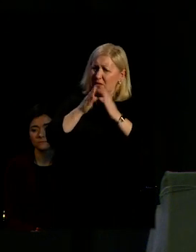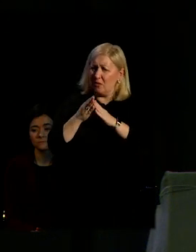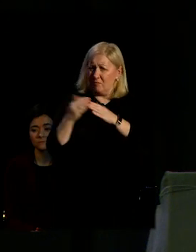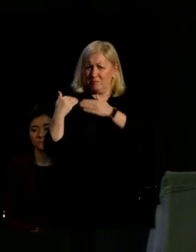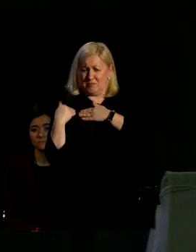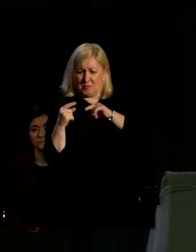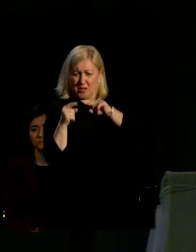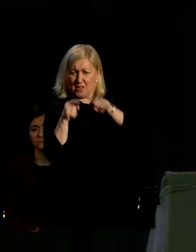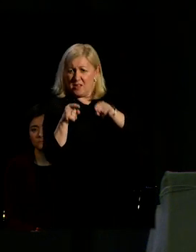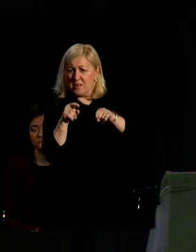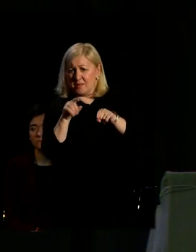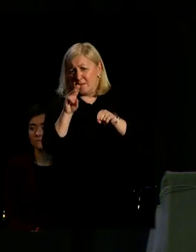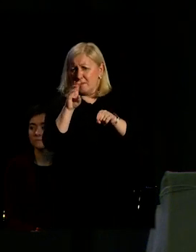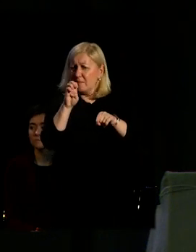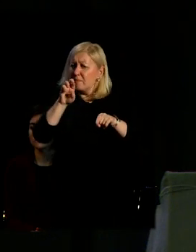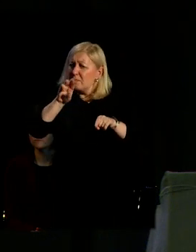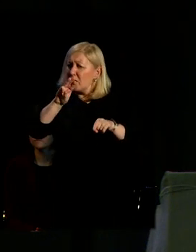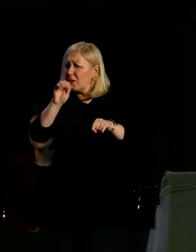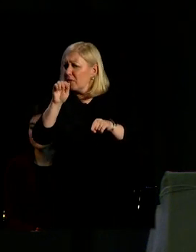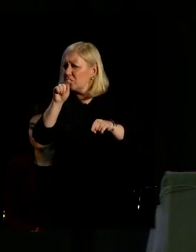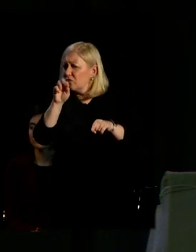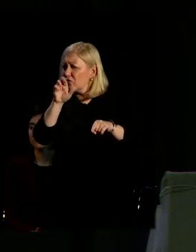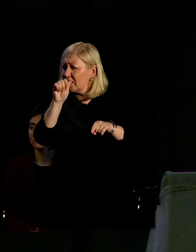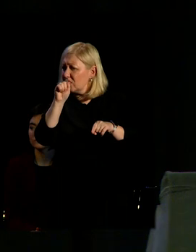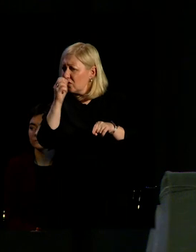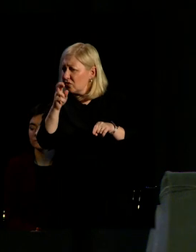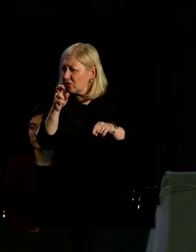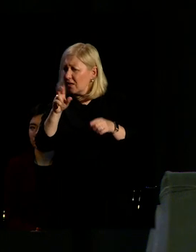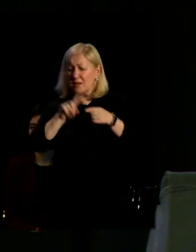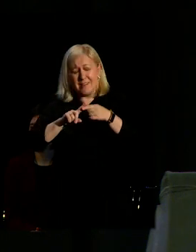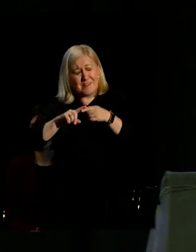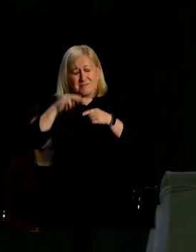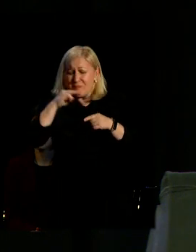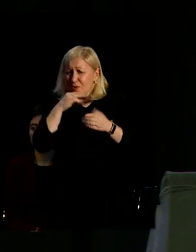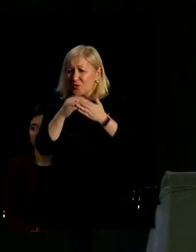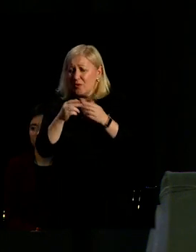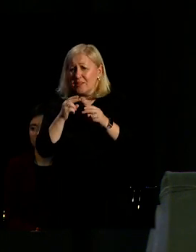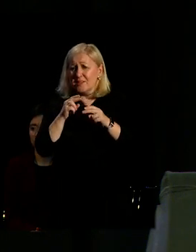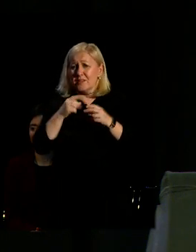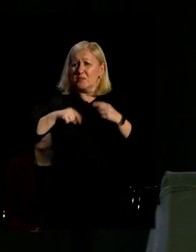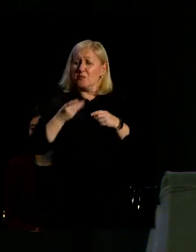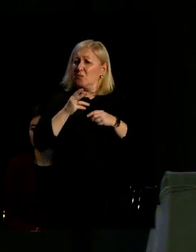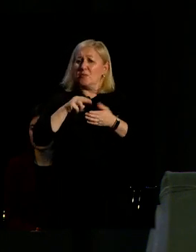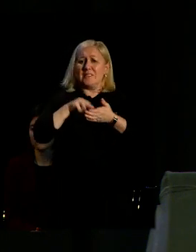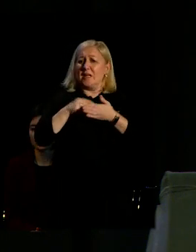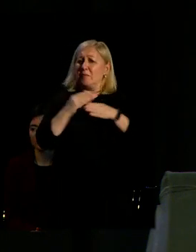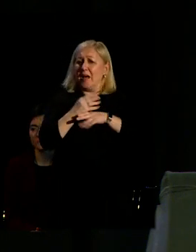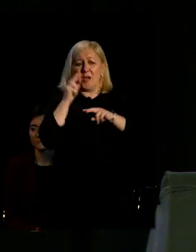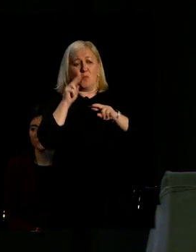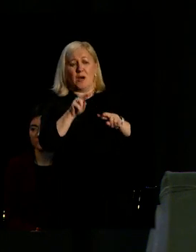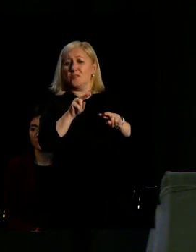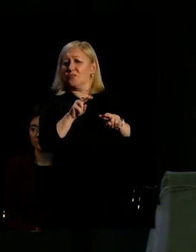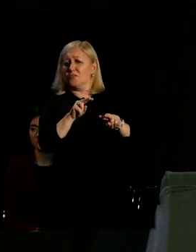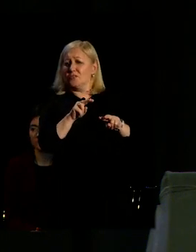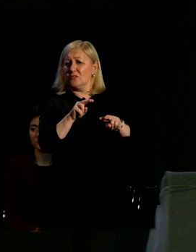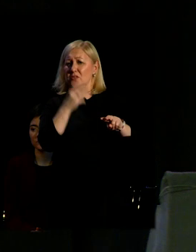importantly, we will not be bystanders. We will remember, we will